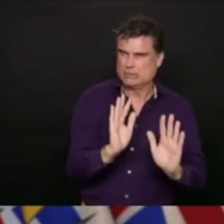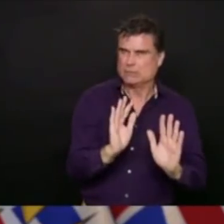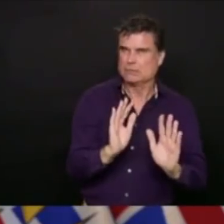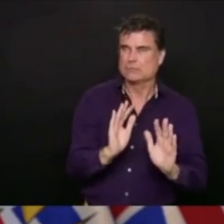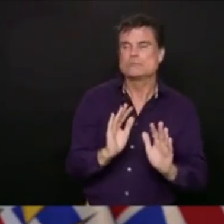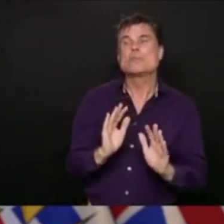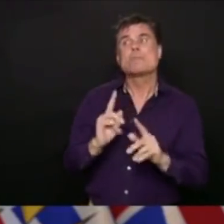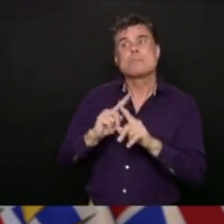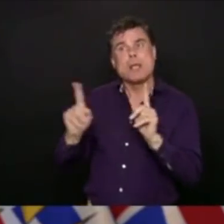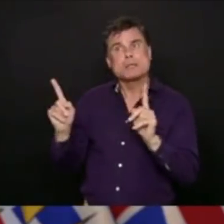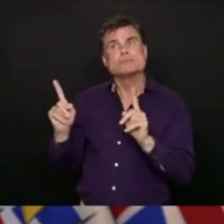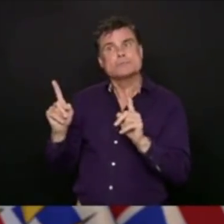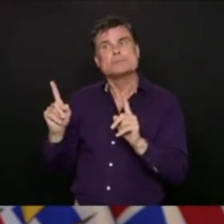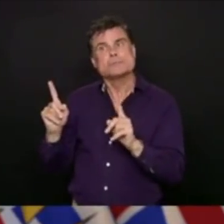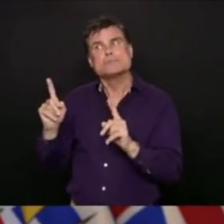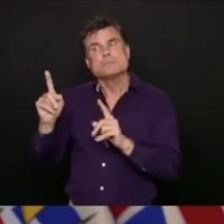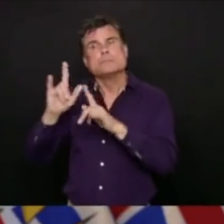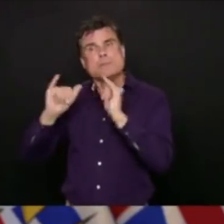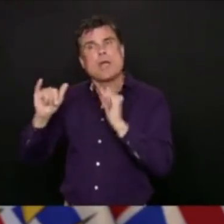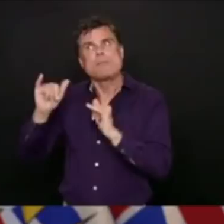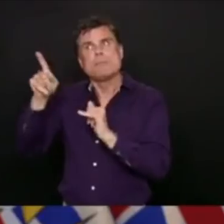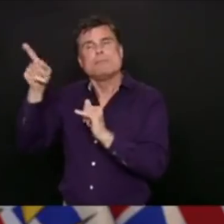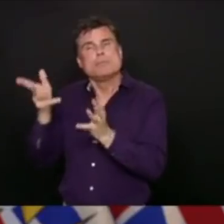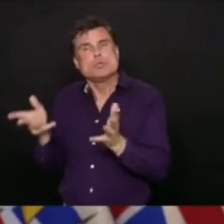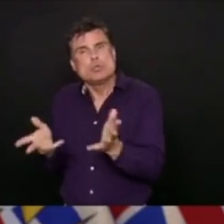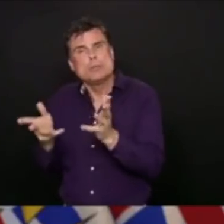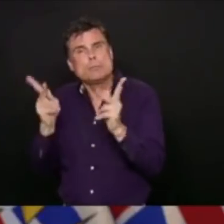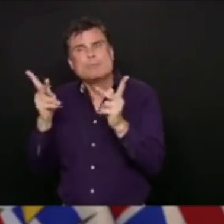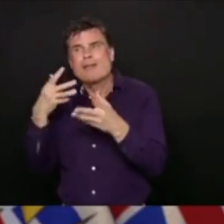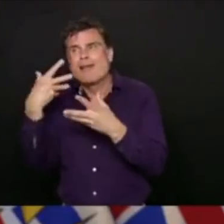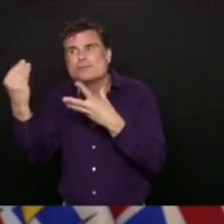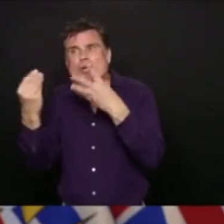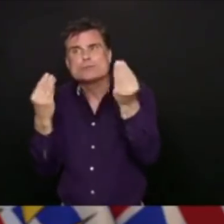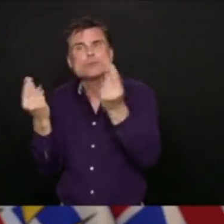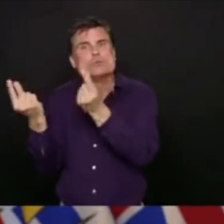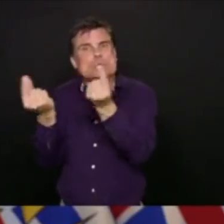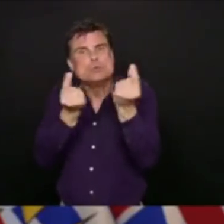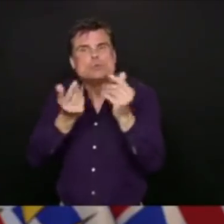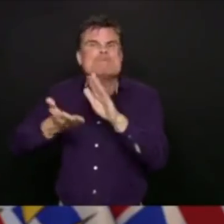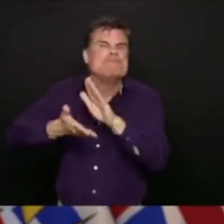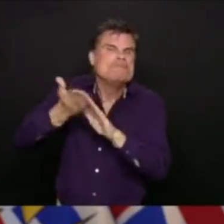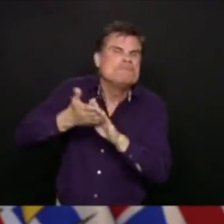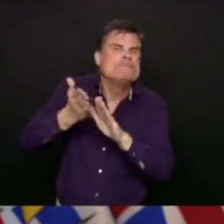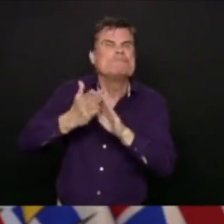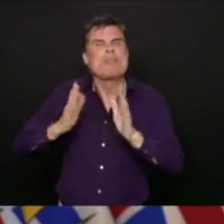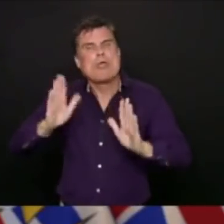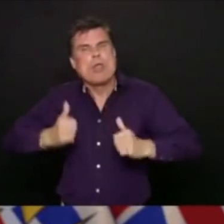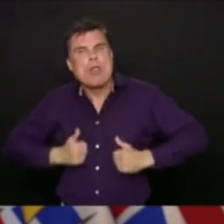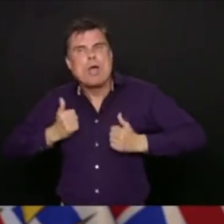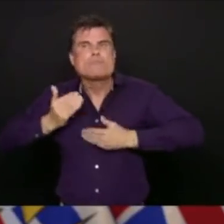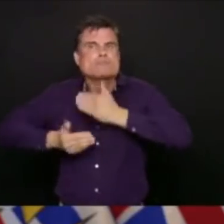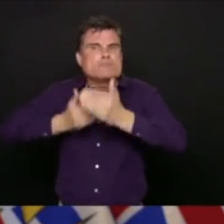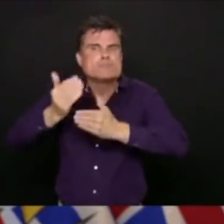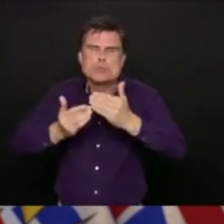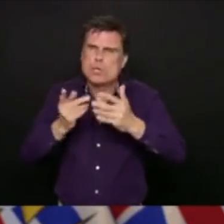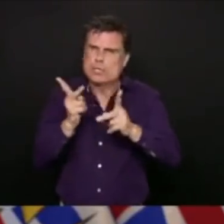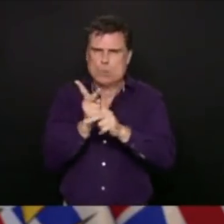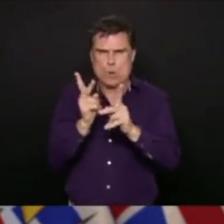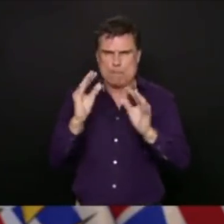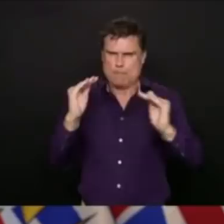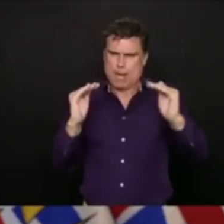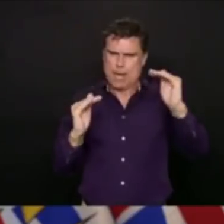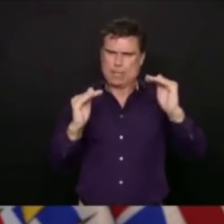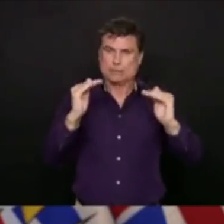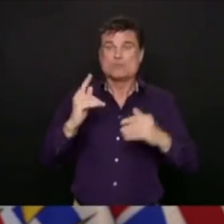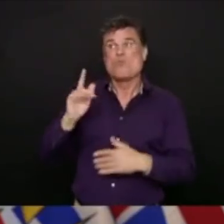protective from further outbreaks over the coming weeks and months. So it is a strategy that they've taken. I think the other